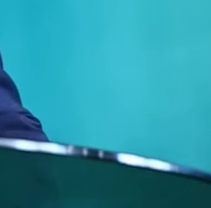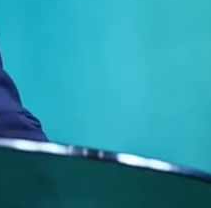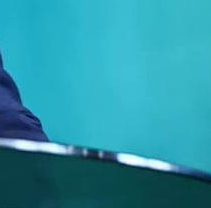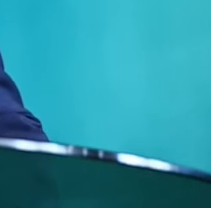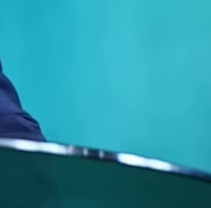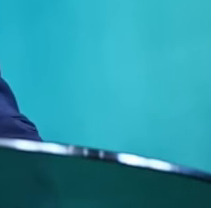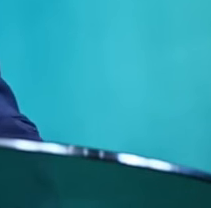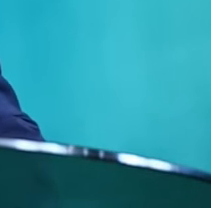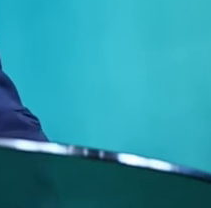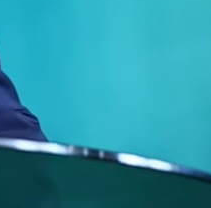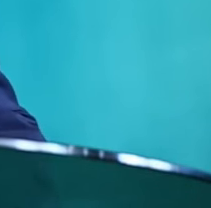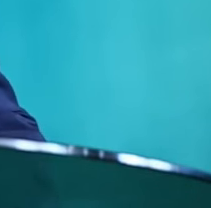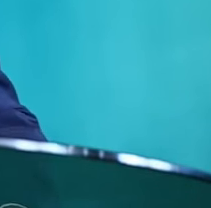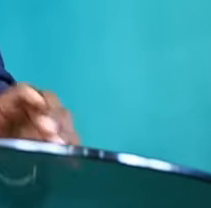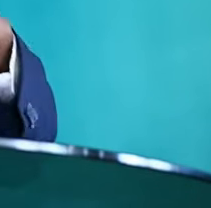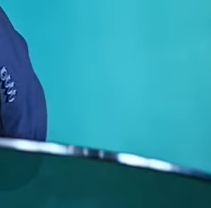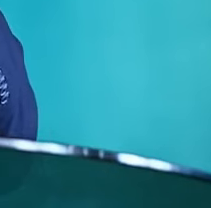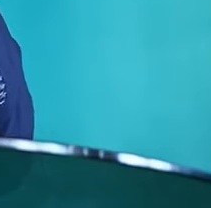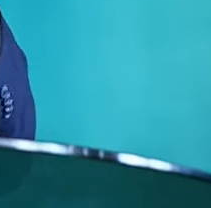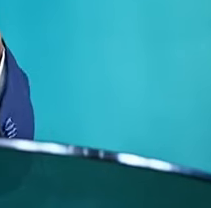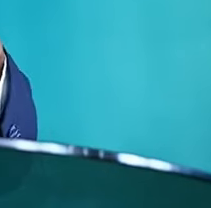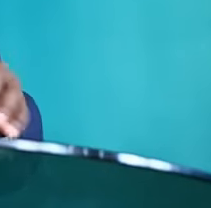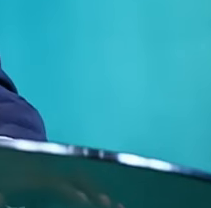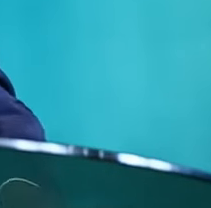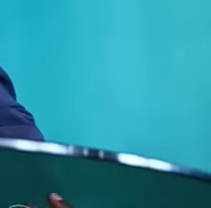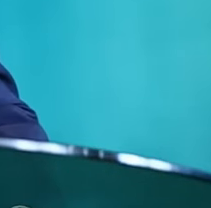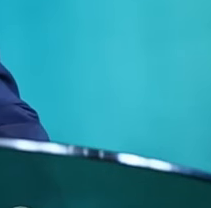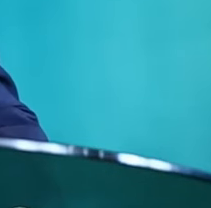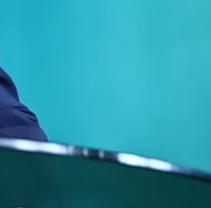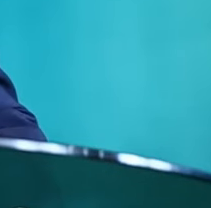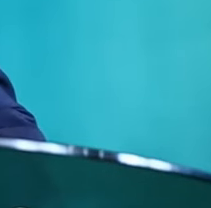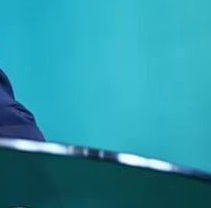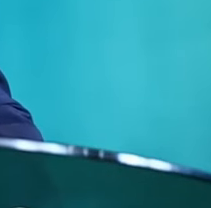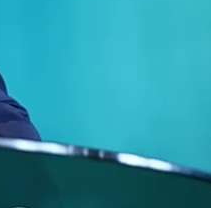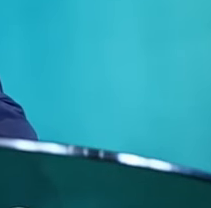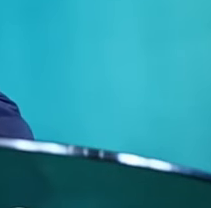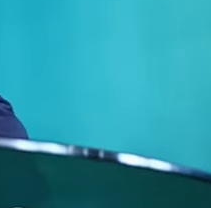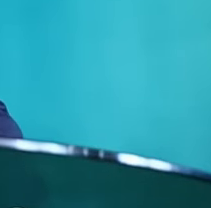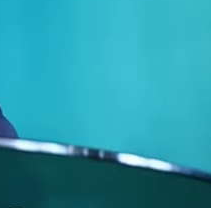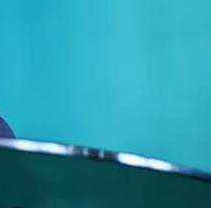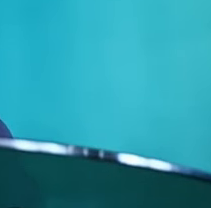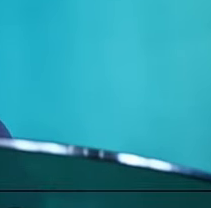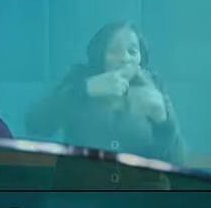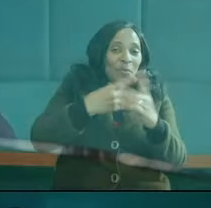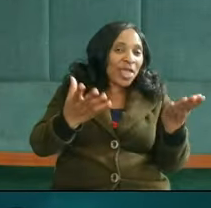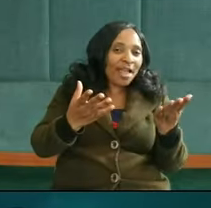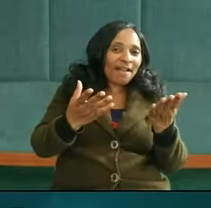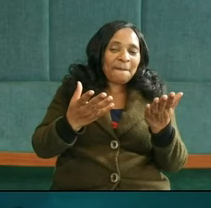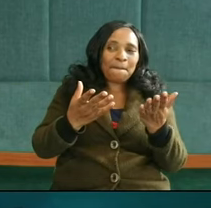despicable people according to the Jews earlier. And you can read that from the book of